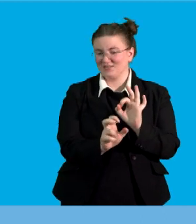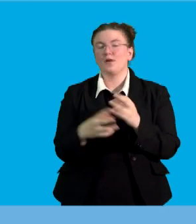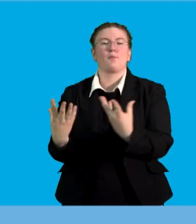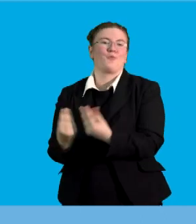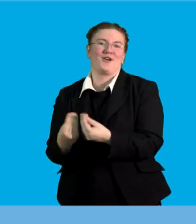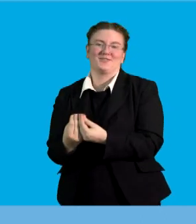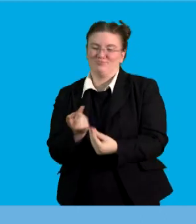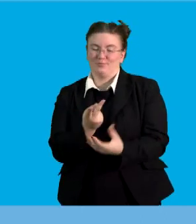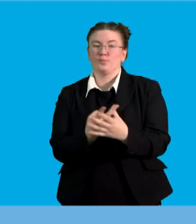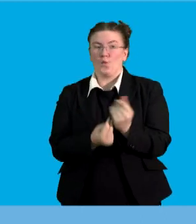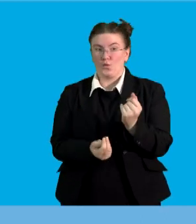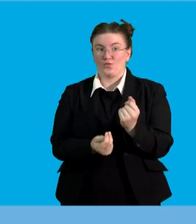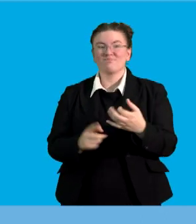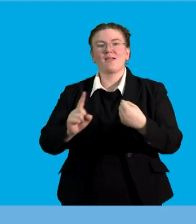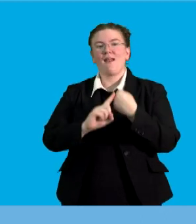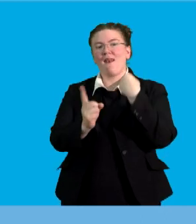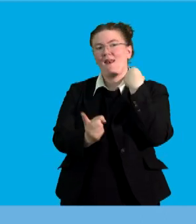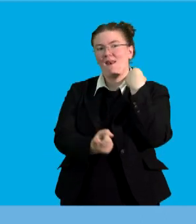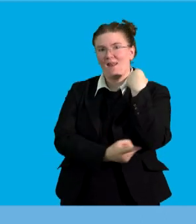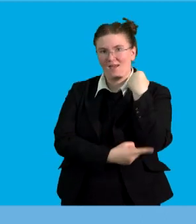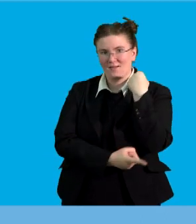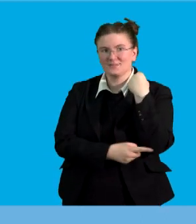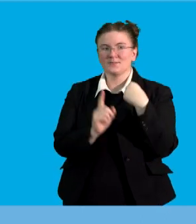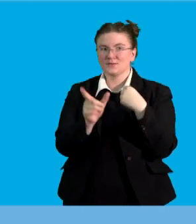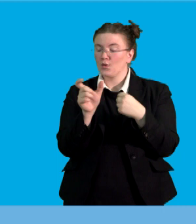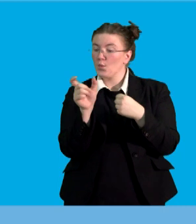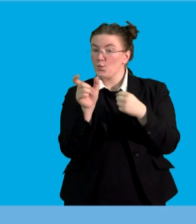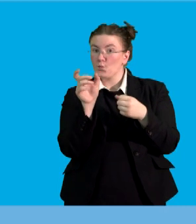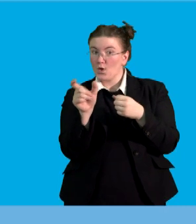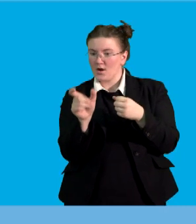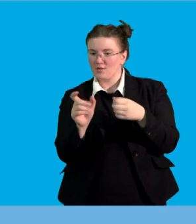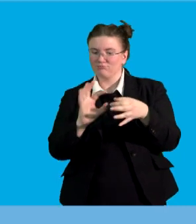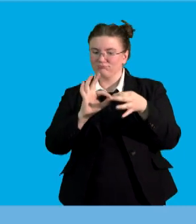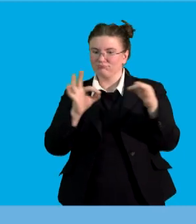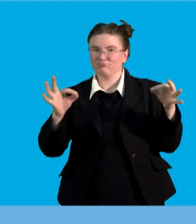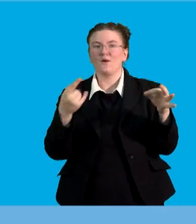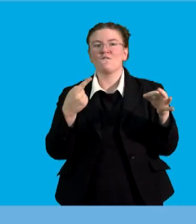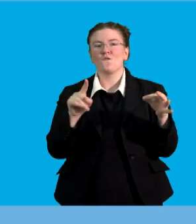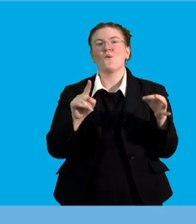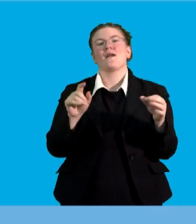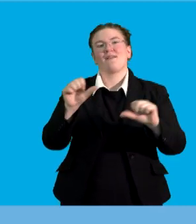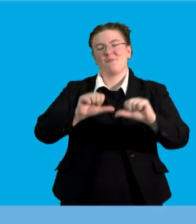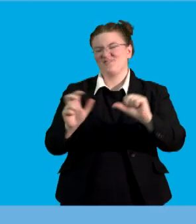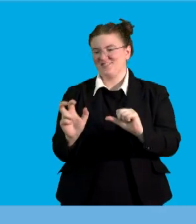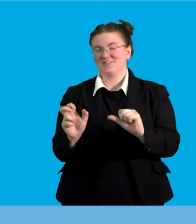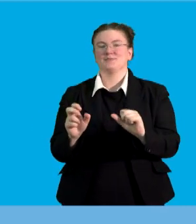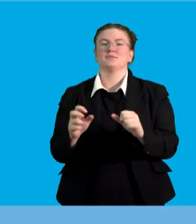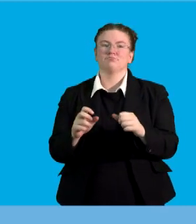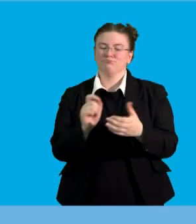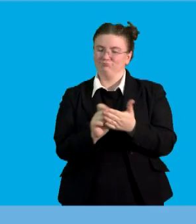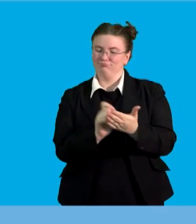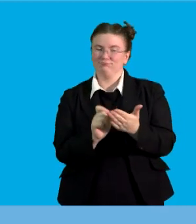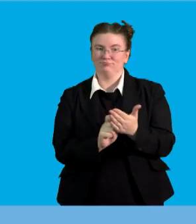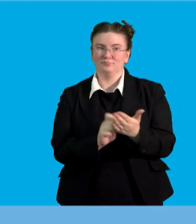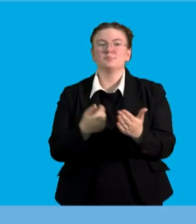of a reaction. And then lastly, be able to write word equations for chemical reactions. So this is what I want us to be